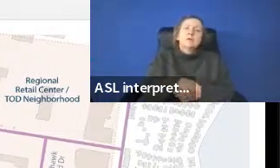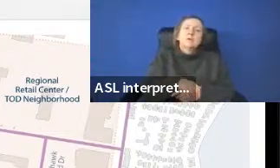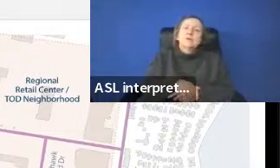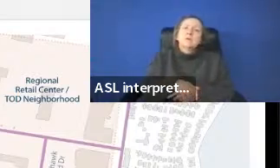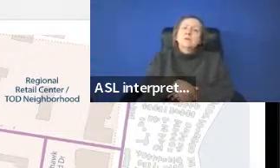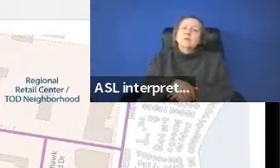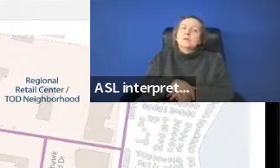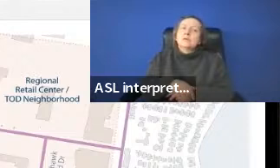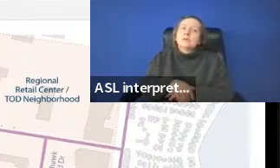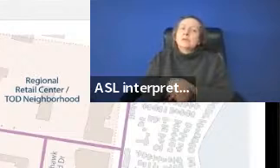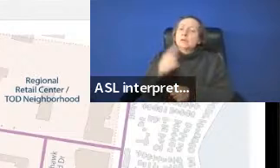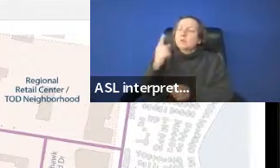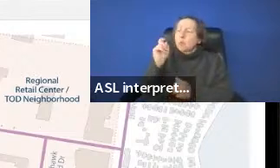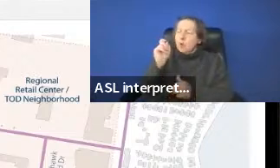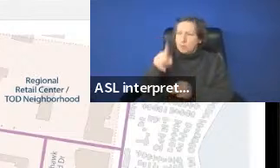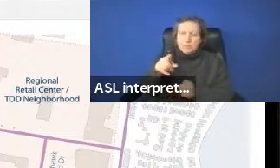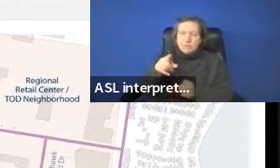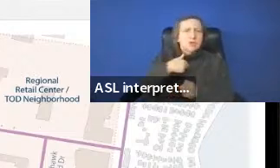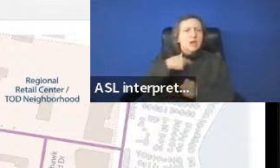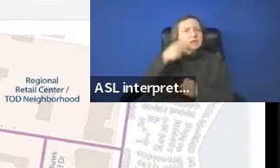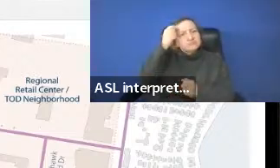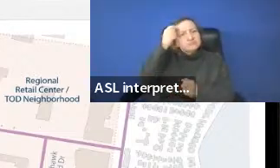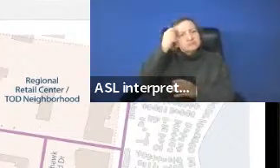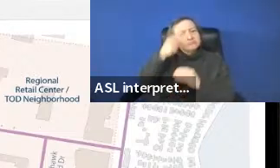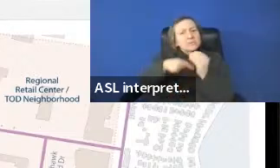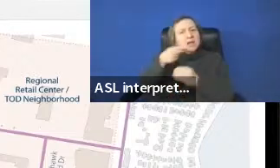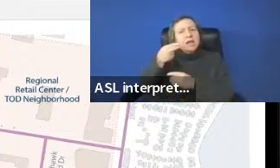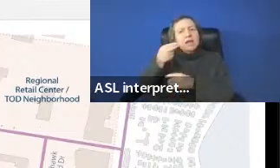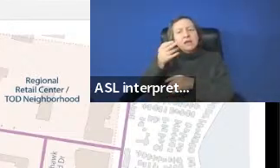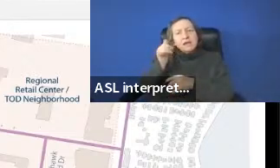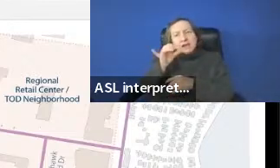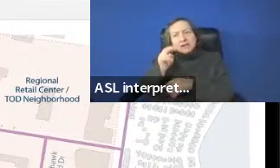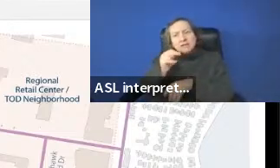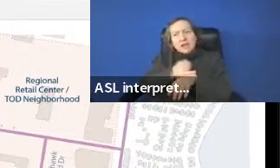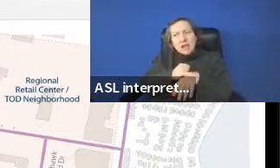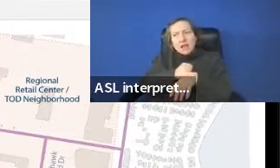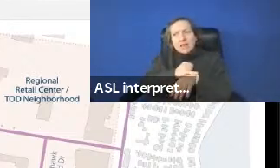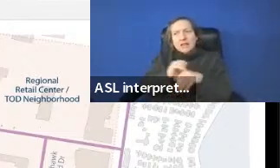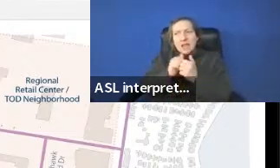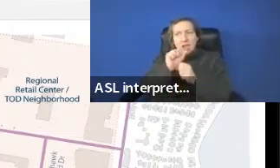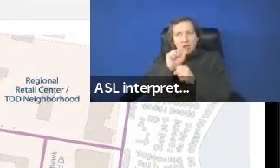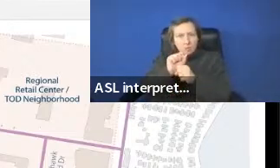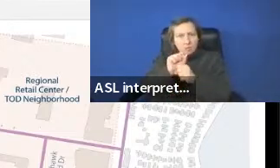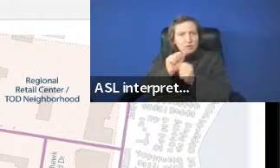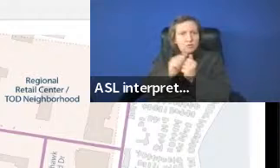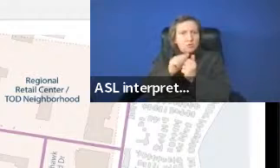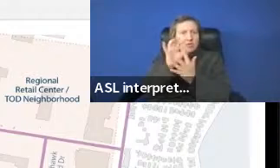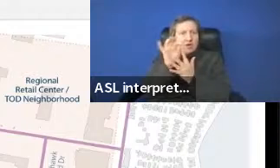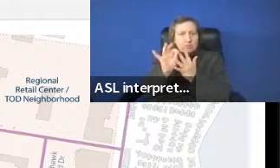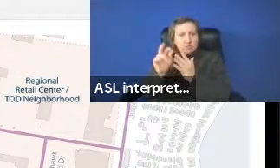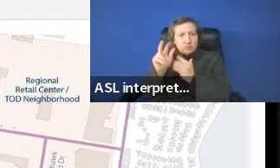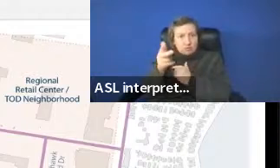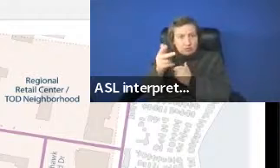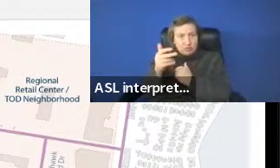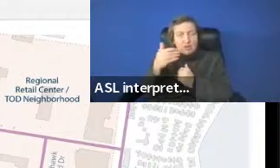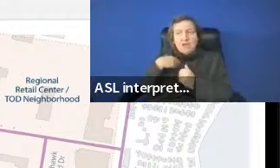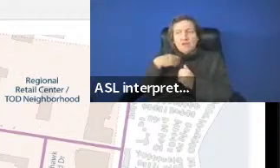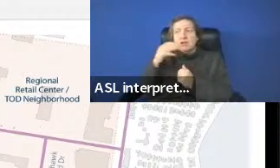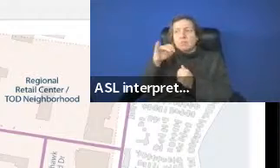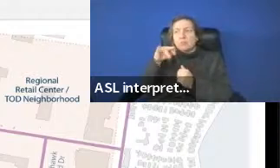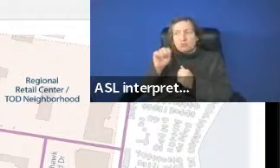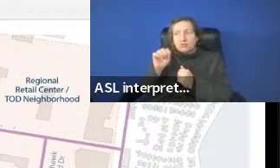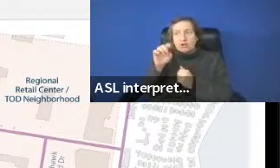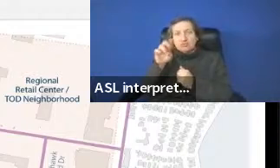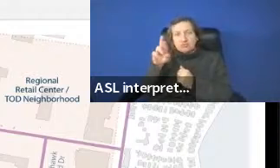One question, I understand about Hayden Island, how that works in option 3. We have the Marine Drive split now into